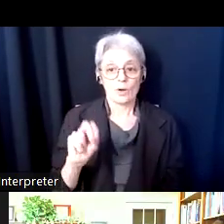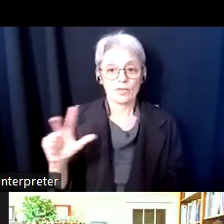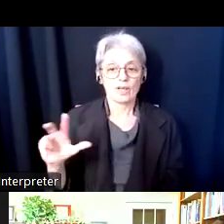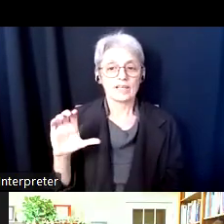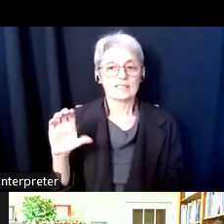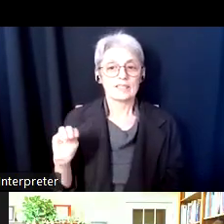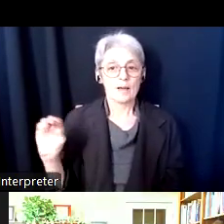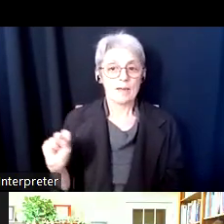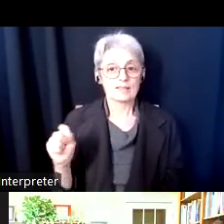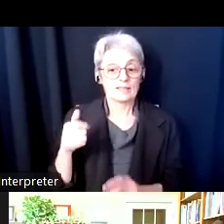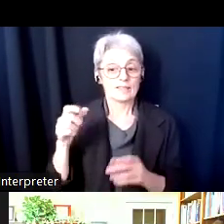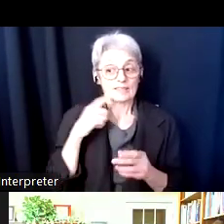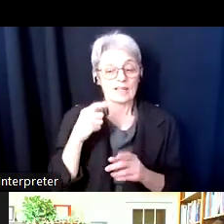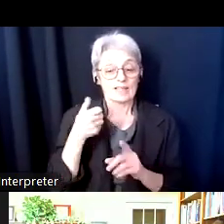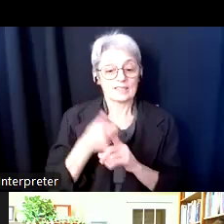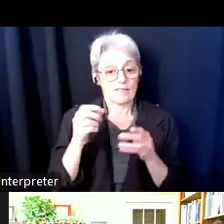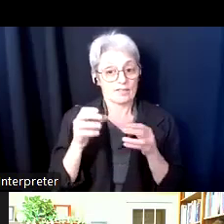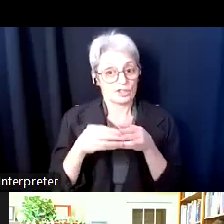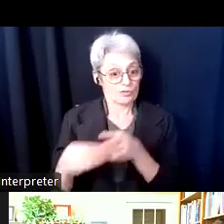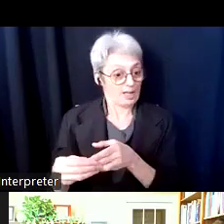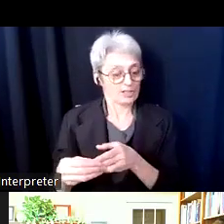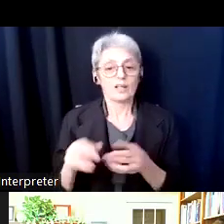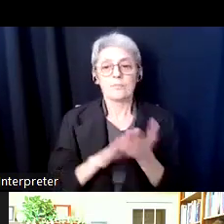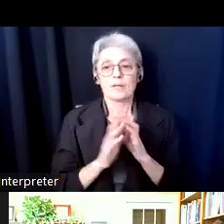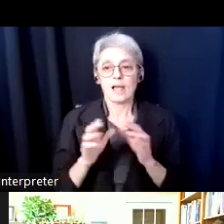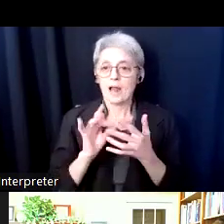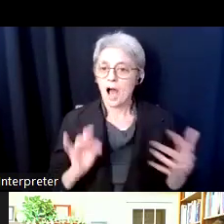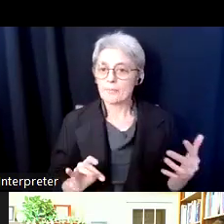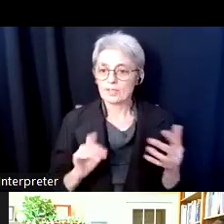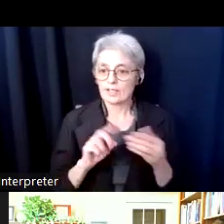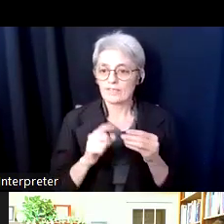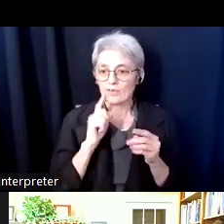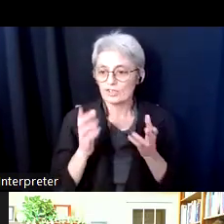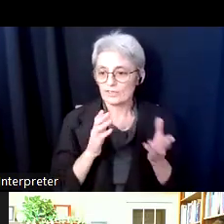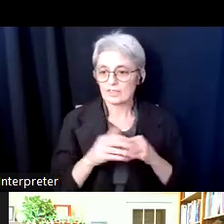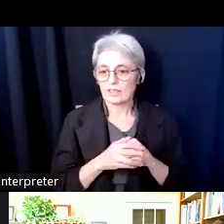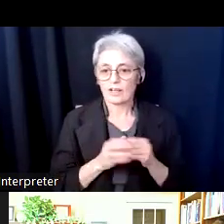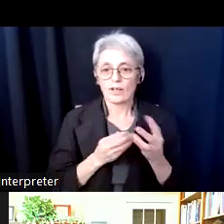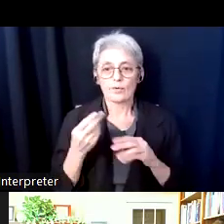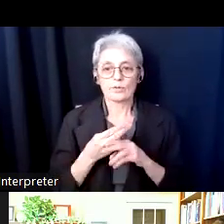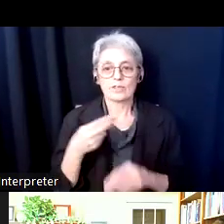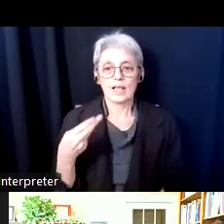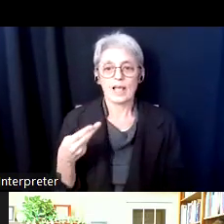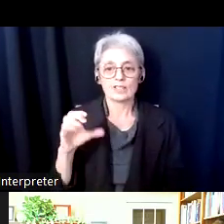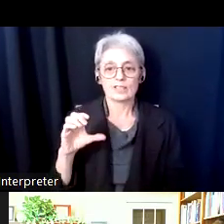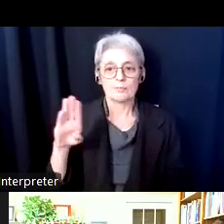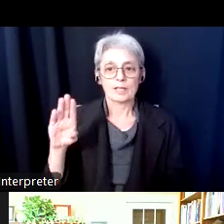self-direction became a service option for multiple groups through the use of HCBS waivers. And